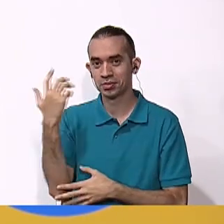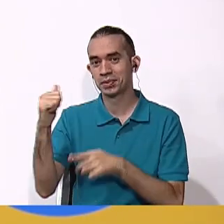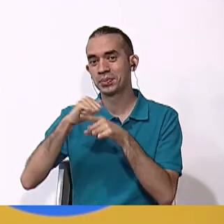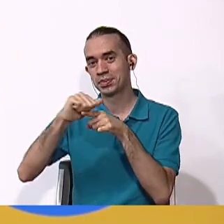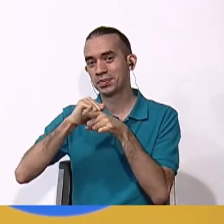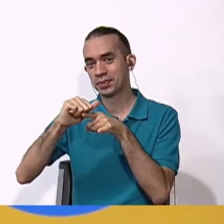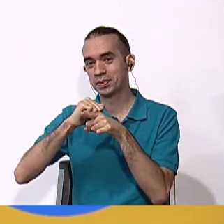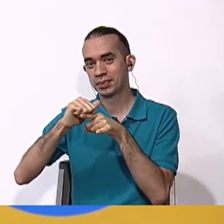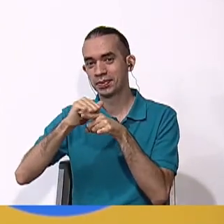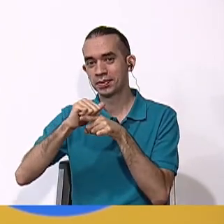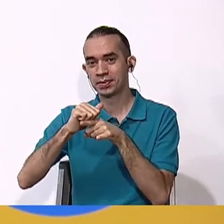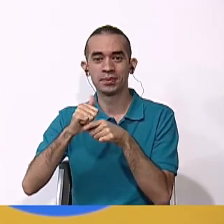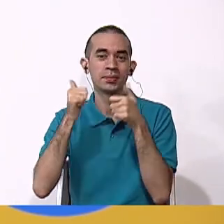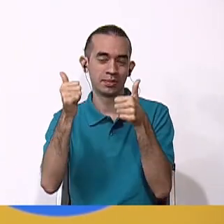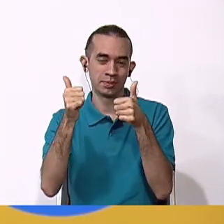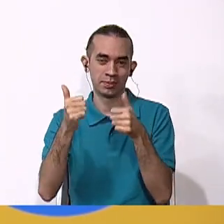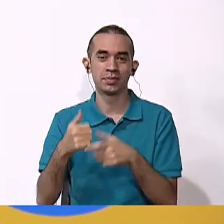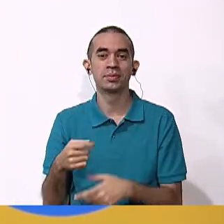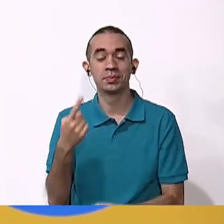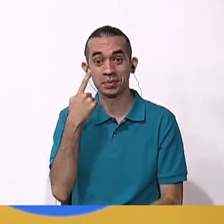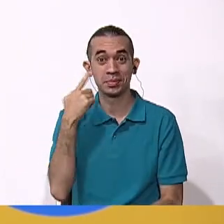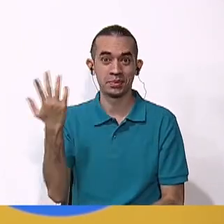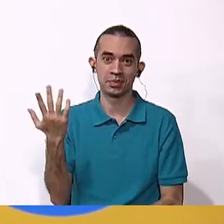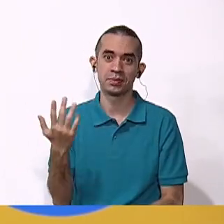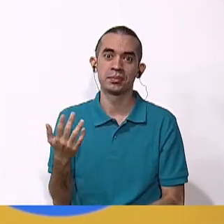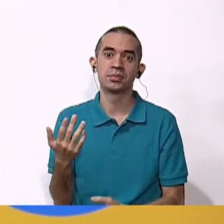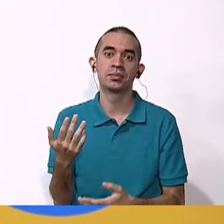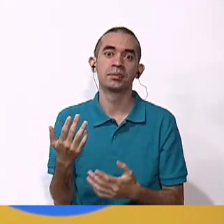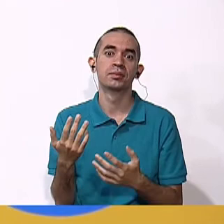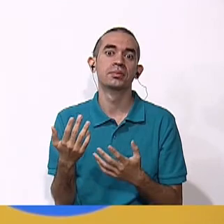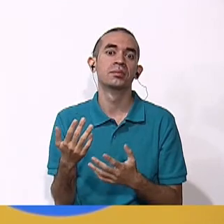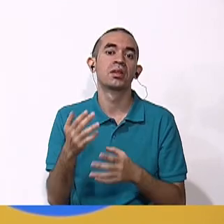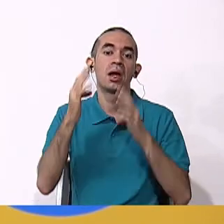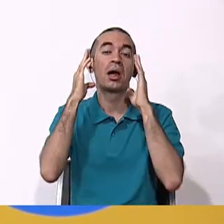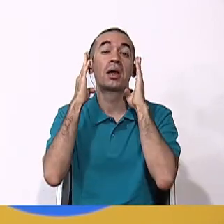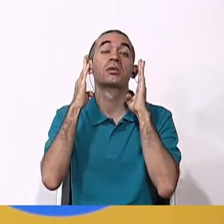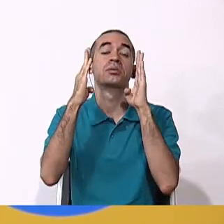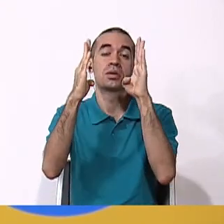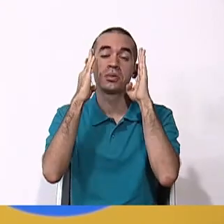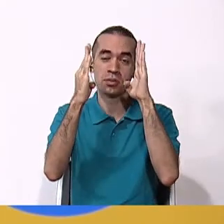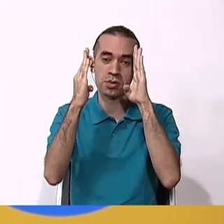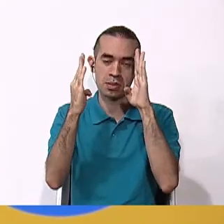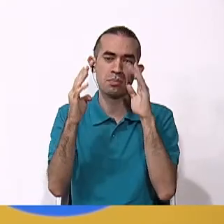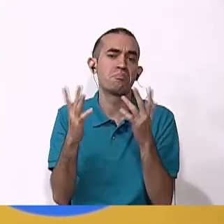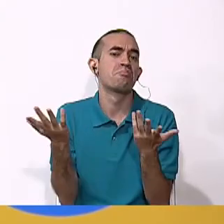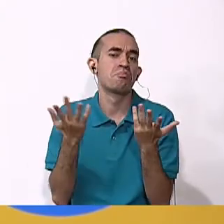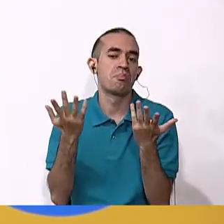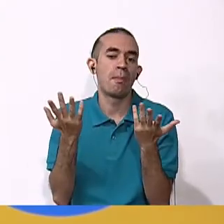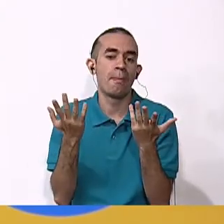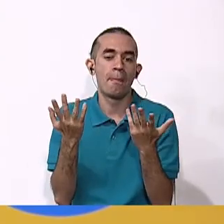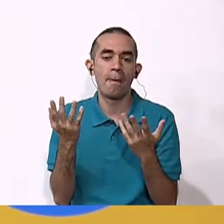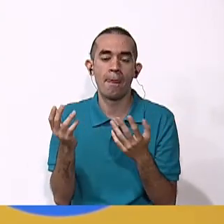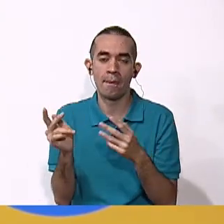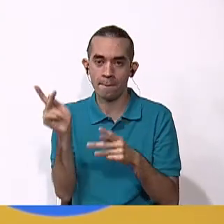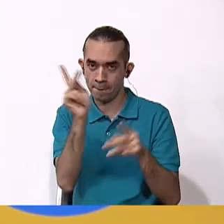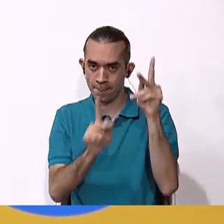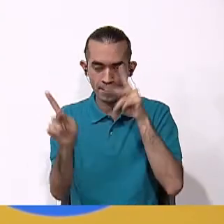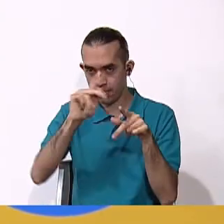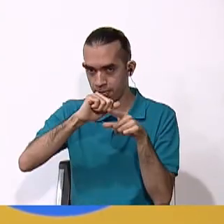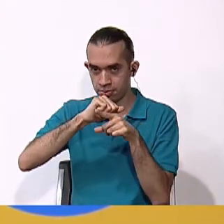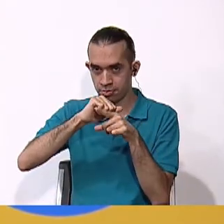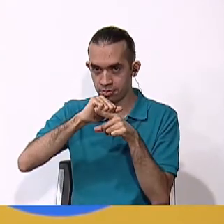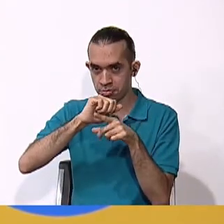practice. Okay, let's see if you pay attention about people at